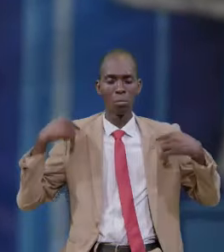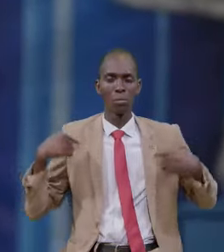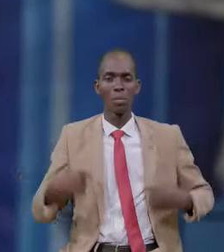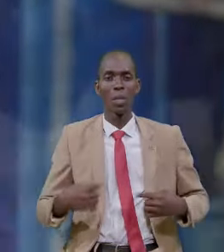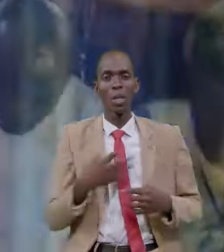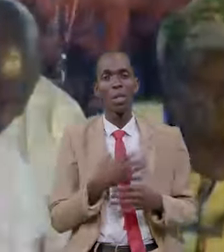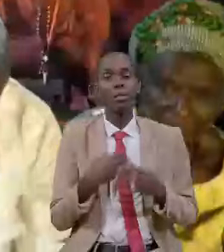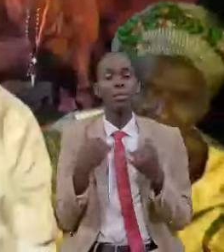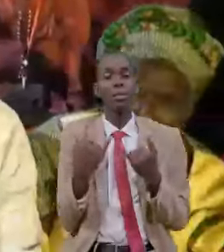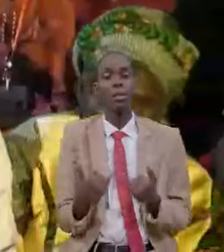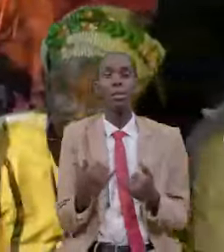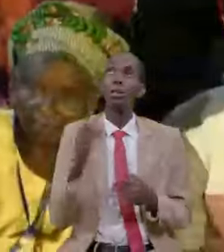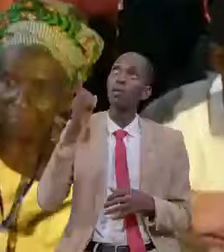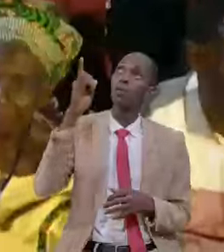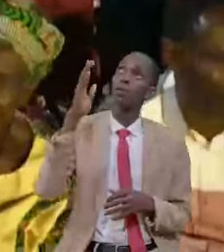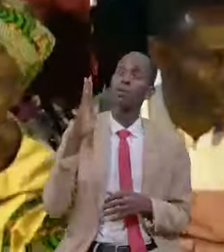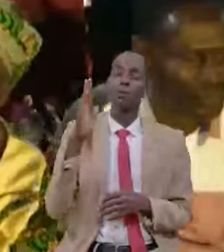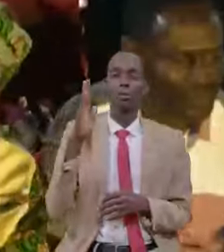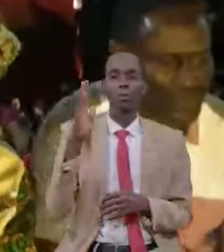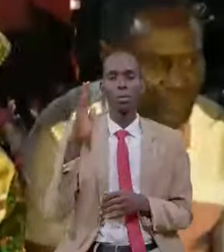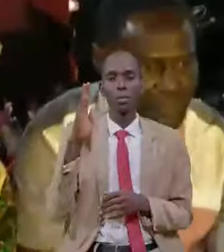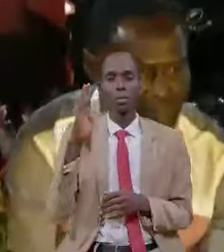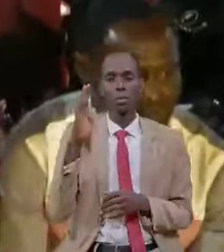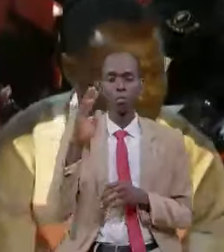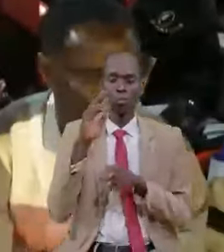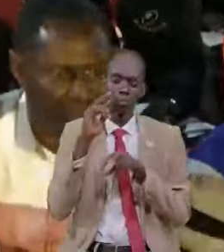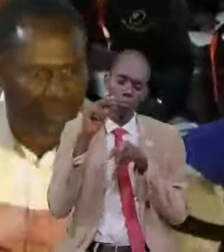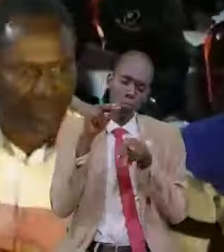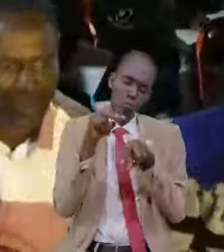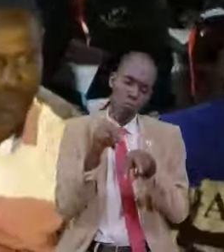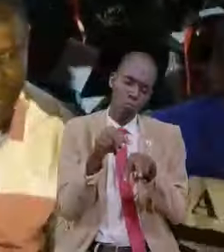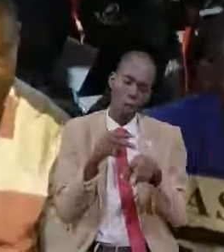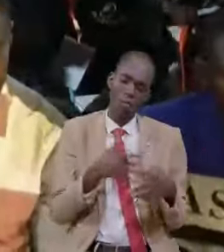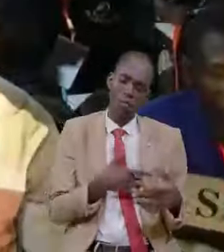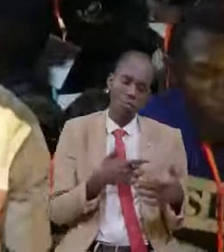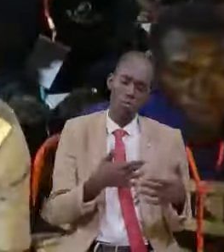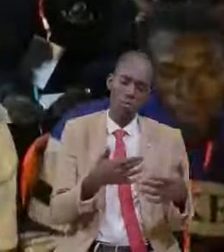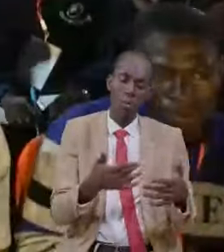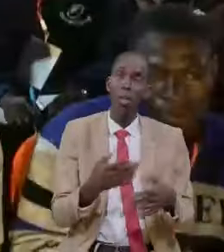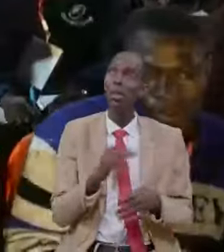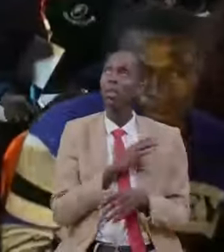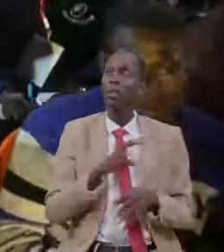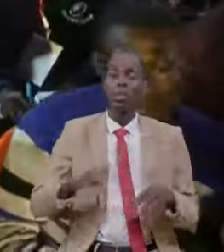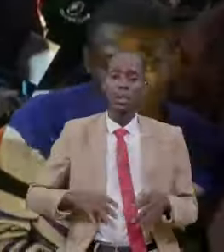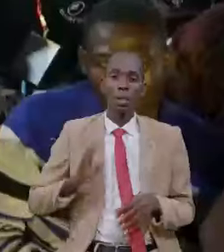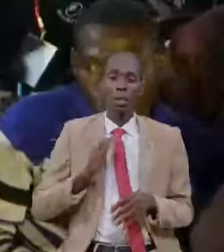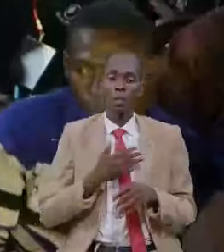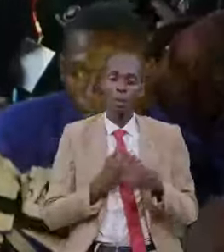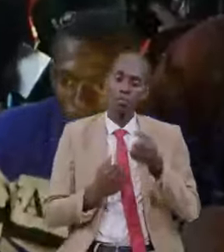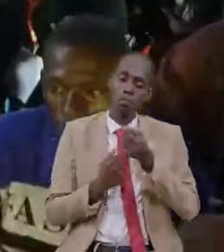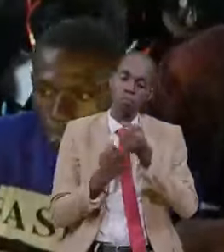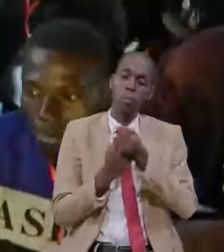now God looked at your case, and Christ, our advocate, our lawyer,